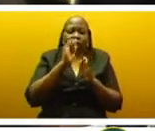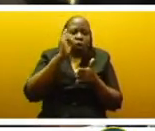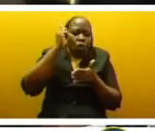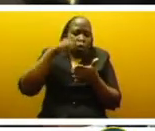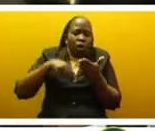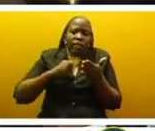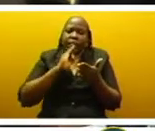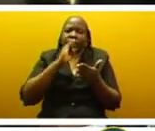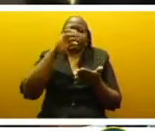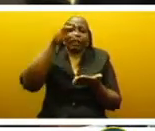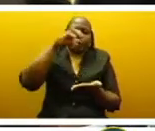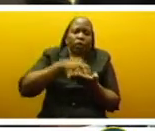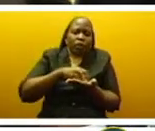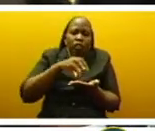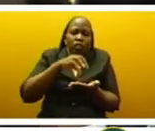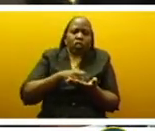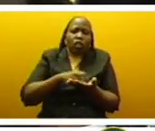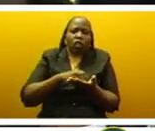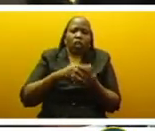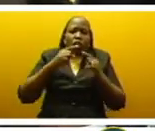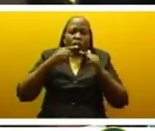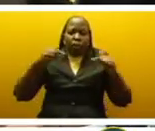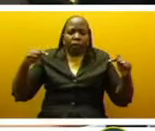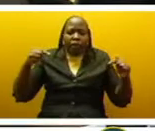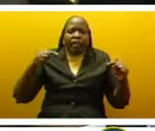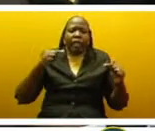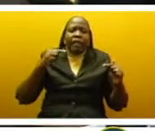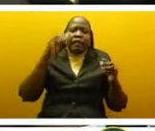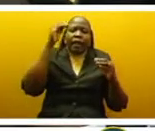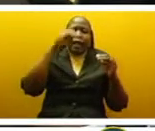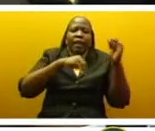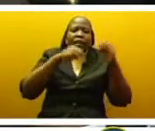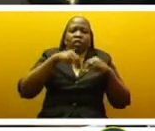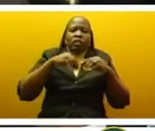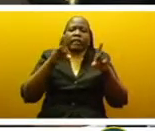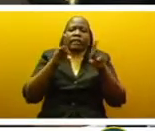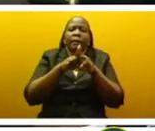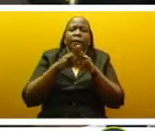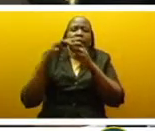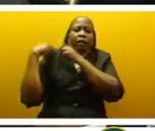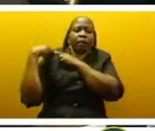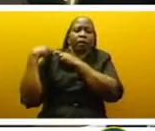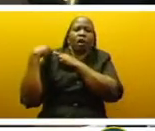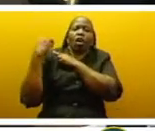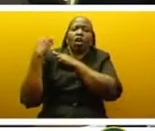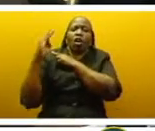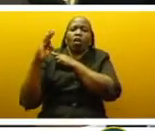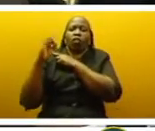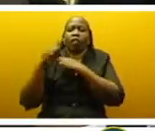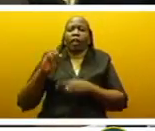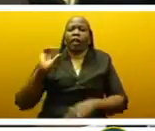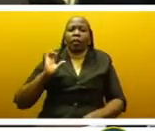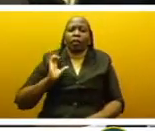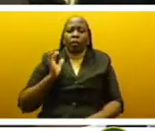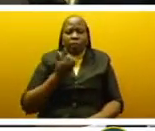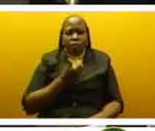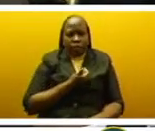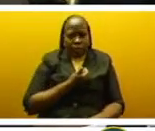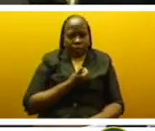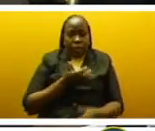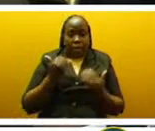position vis-a-vis the election and the role of the commissioners? Now,